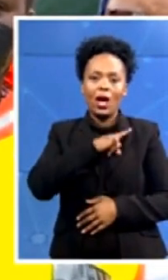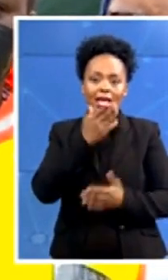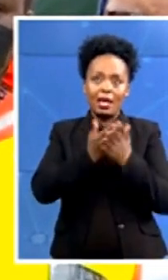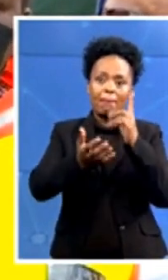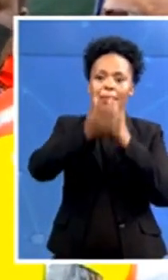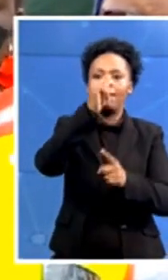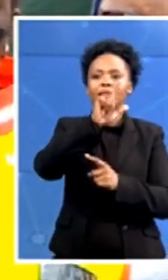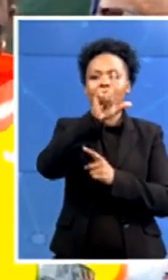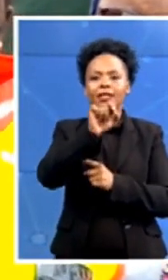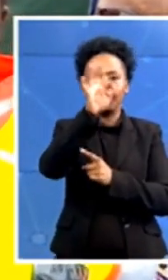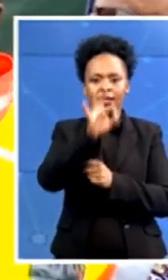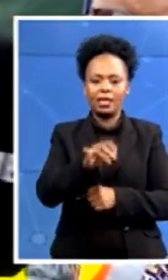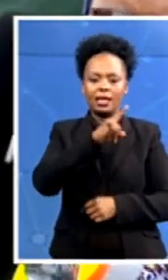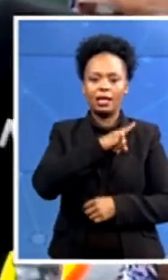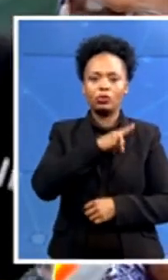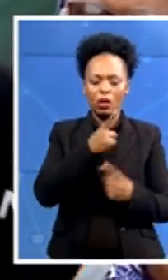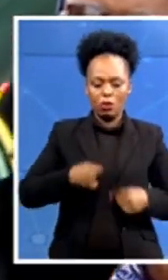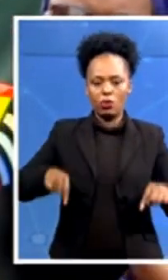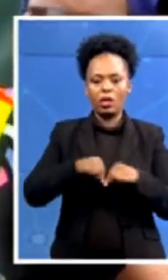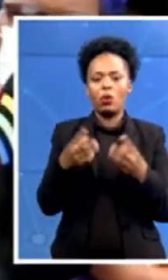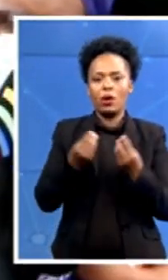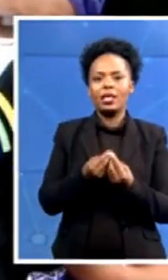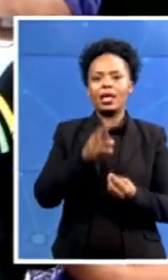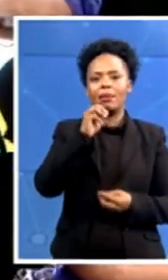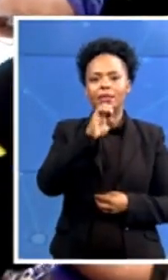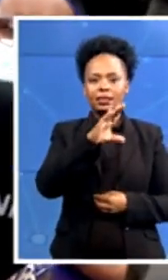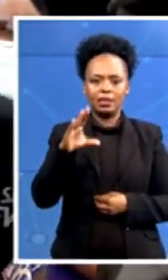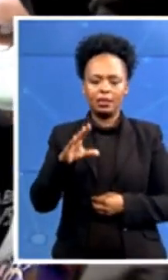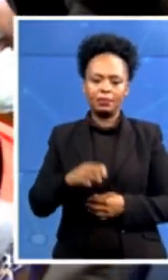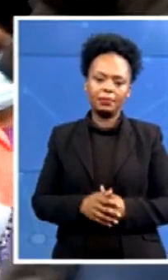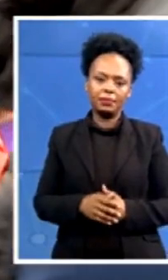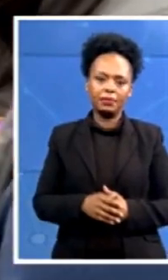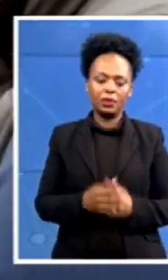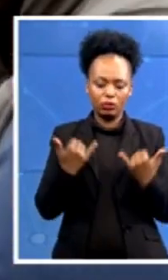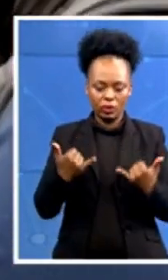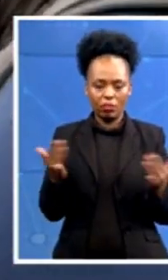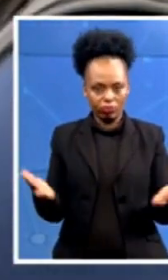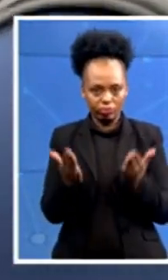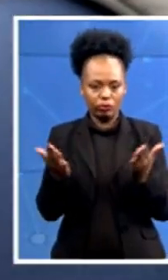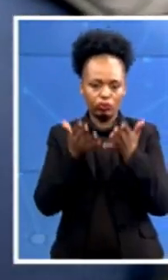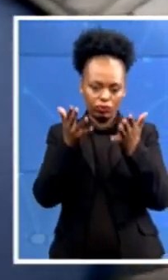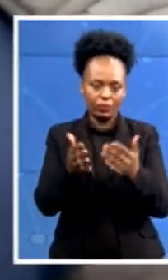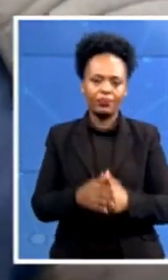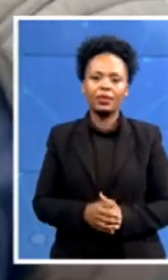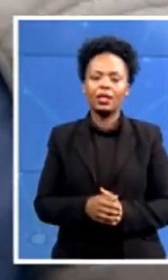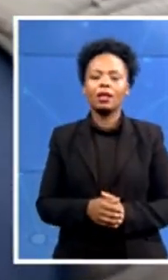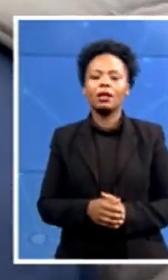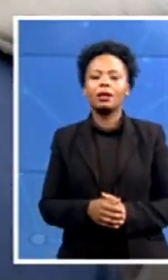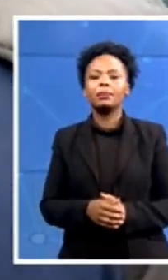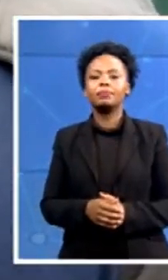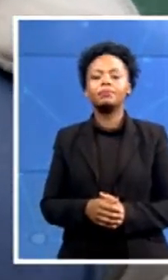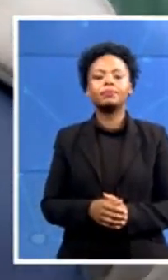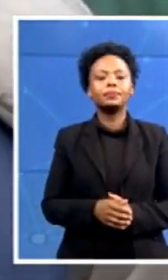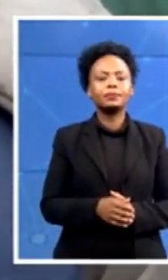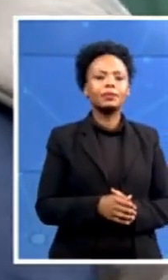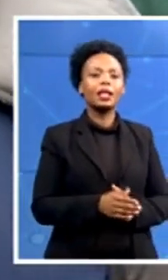today to do exactly that. The President have announced in the Eastern Cape in the last hour saying that the Eastern Cape